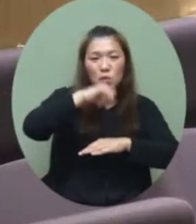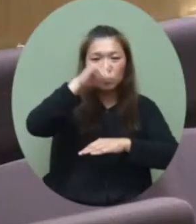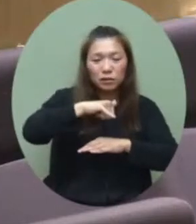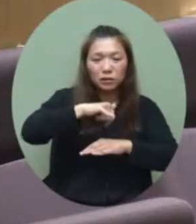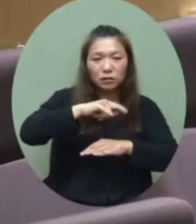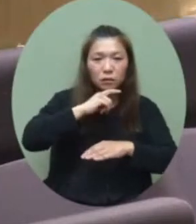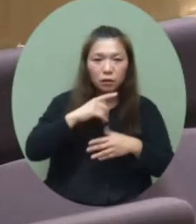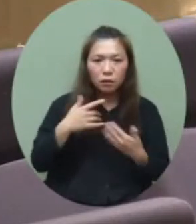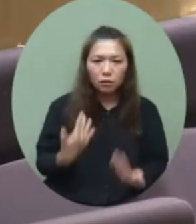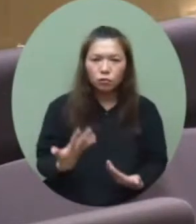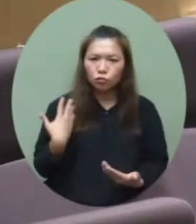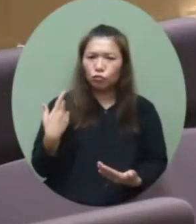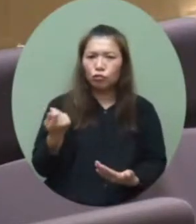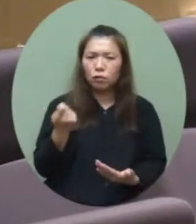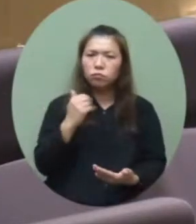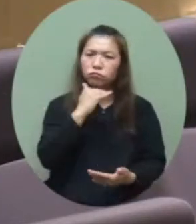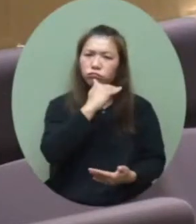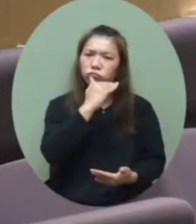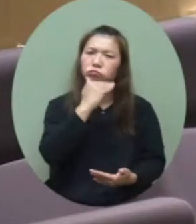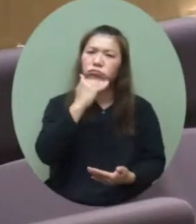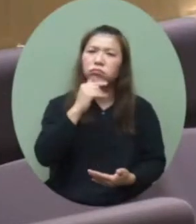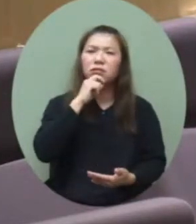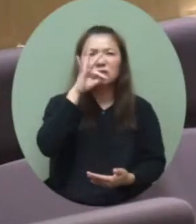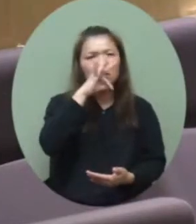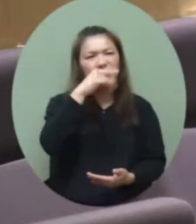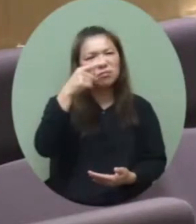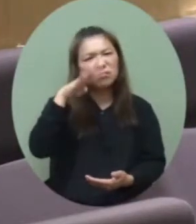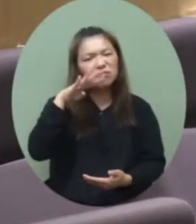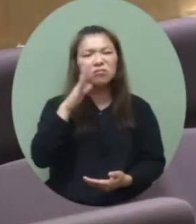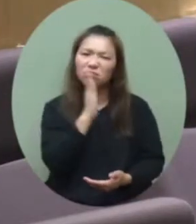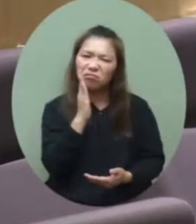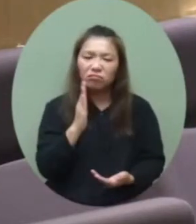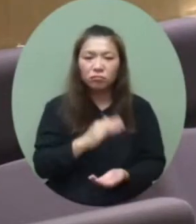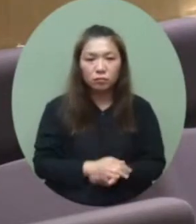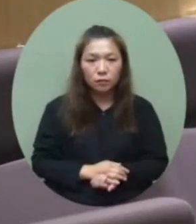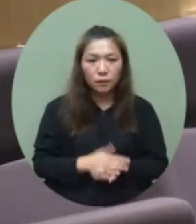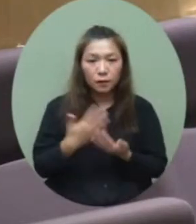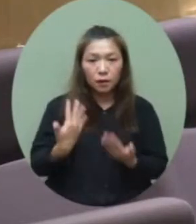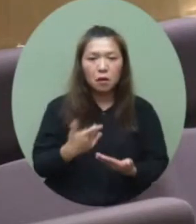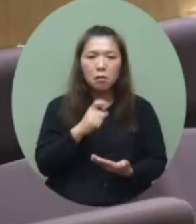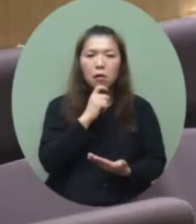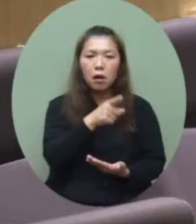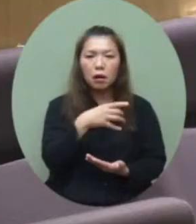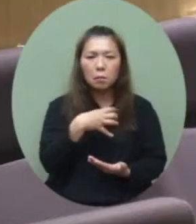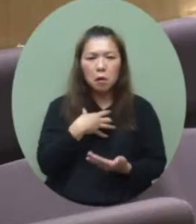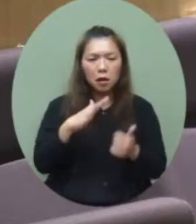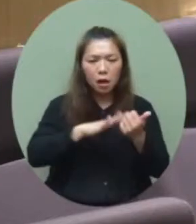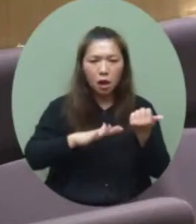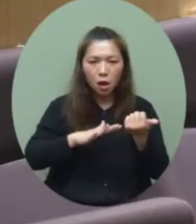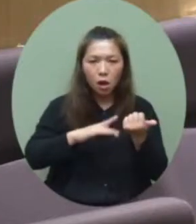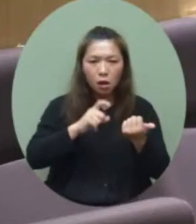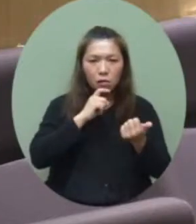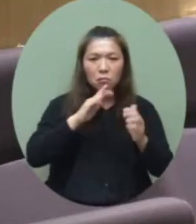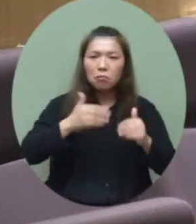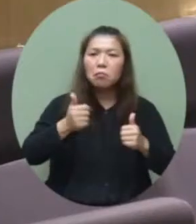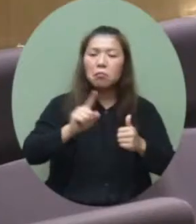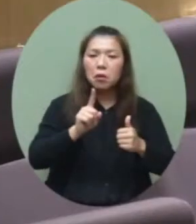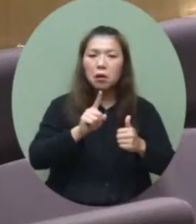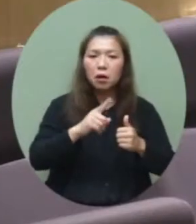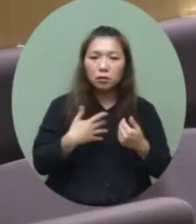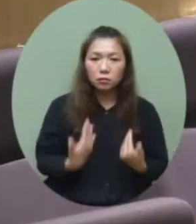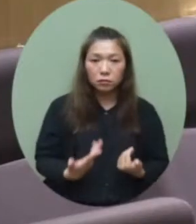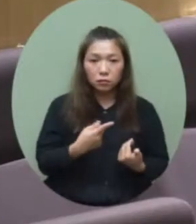the number of confirmed cases would rise to 6,000, and lately we've seen 3,000 or